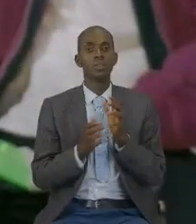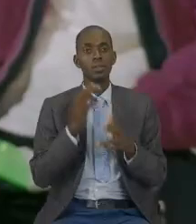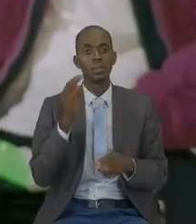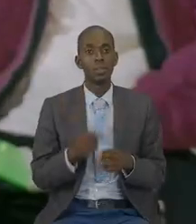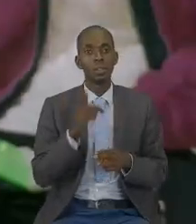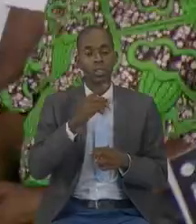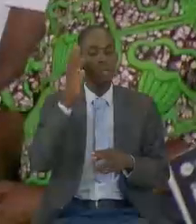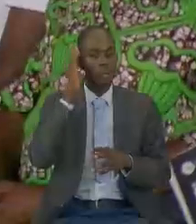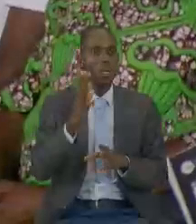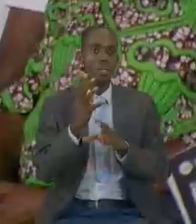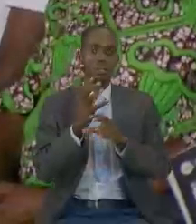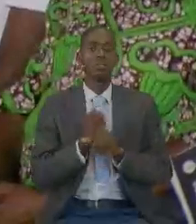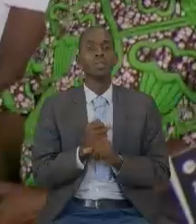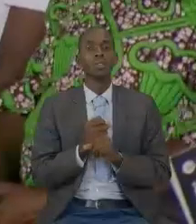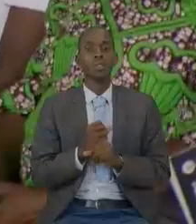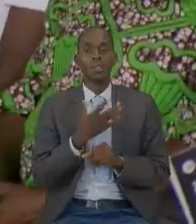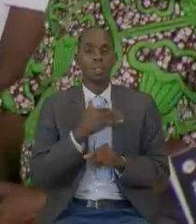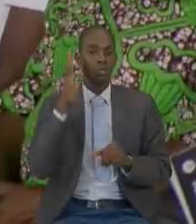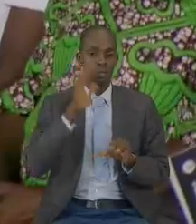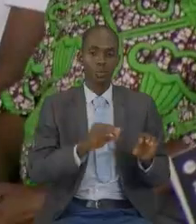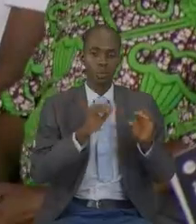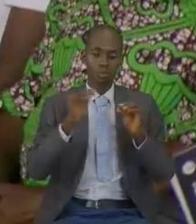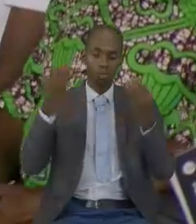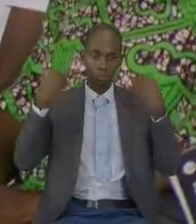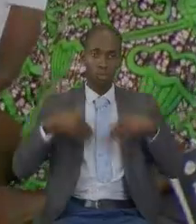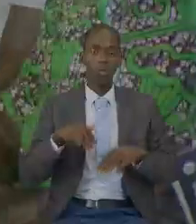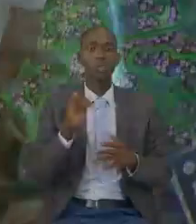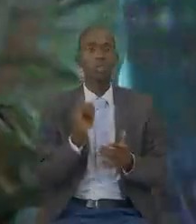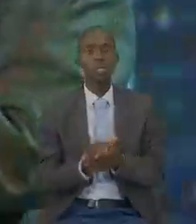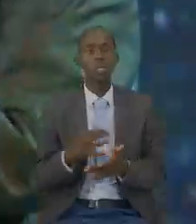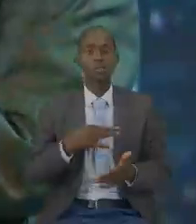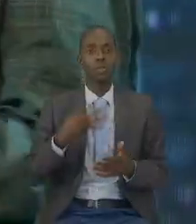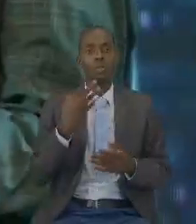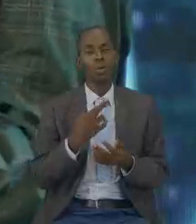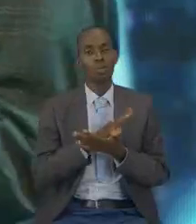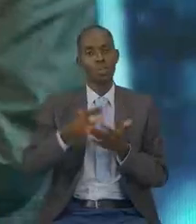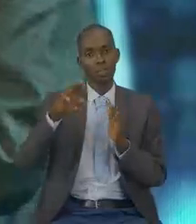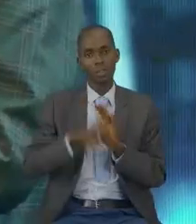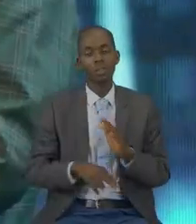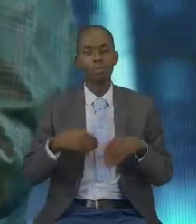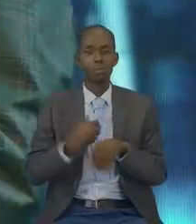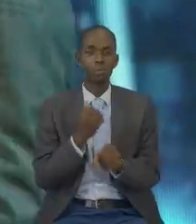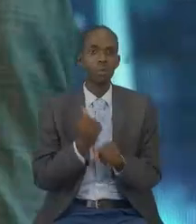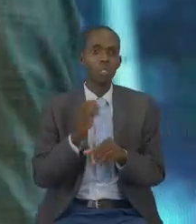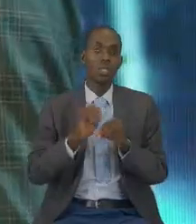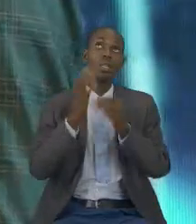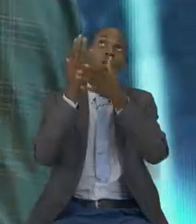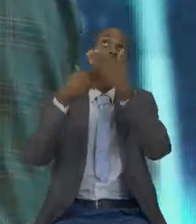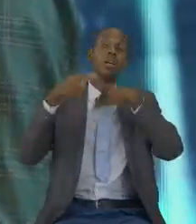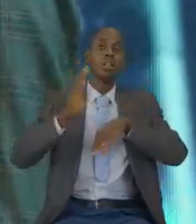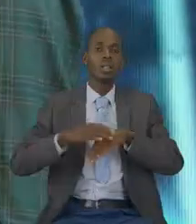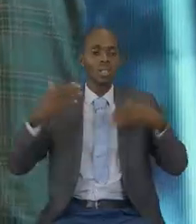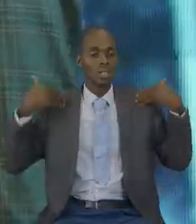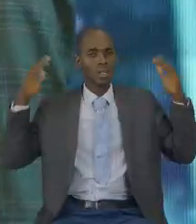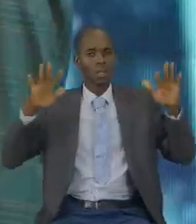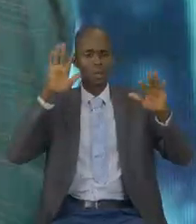will receive. And then you put on that robe of righteousness made in heaven. Angels will